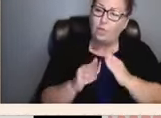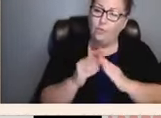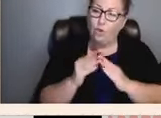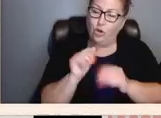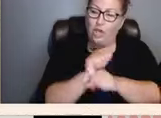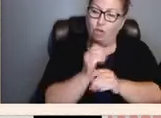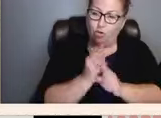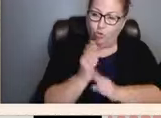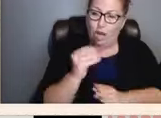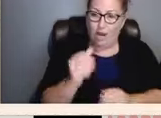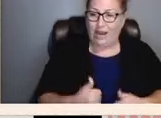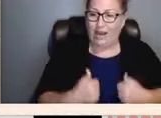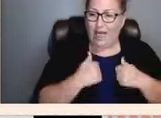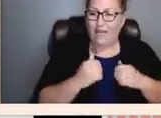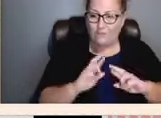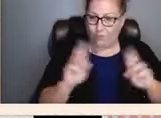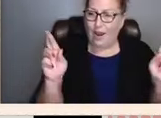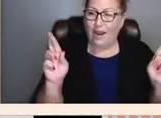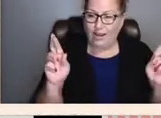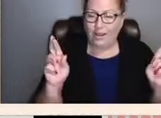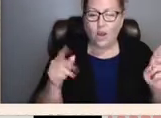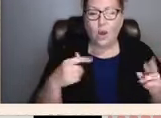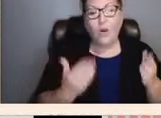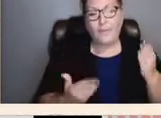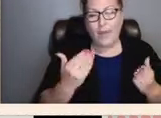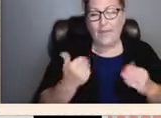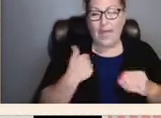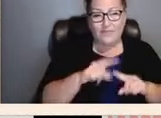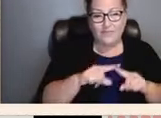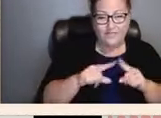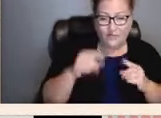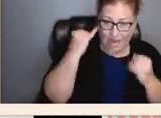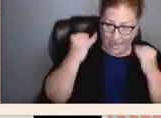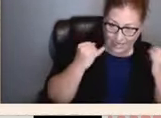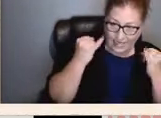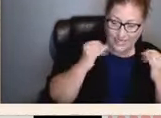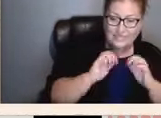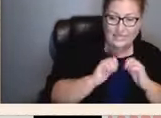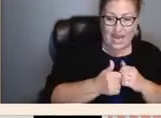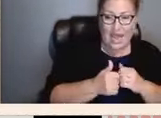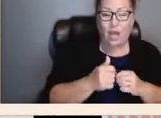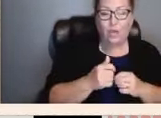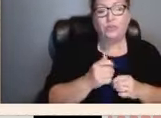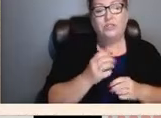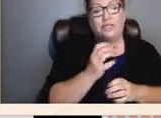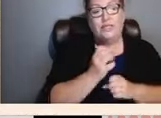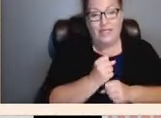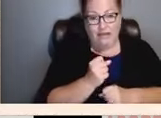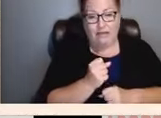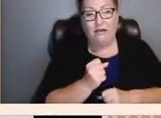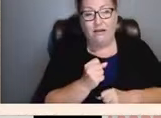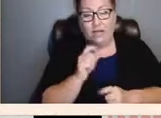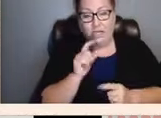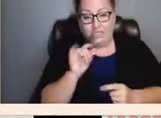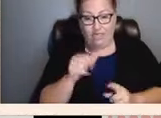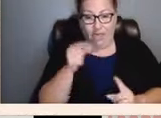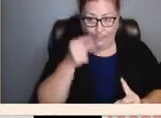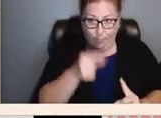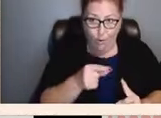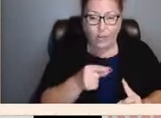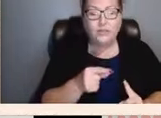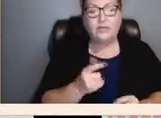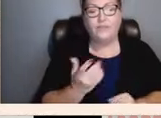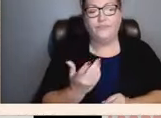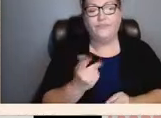ready. We may have different ideas on how to get to that point, but it